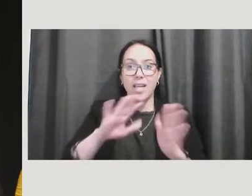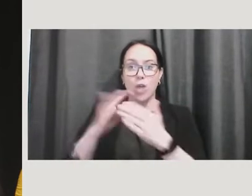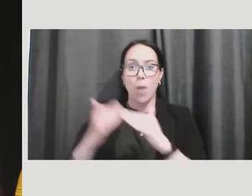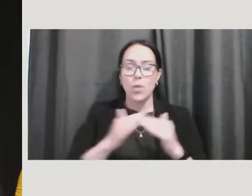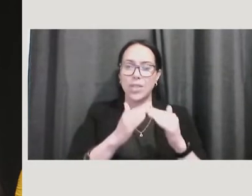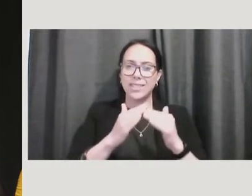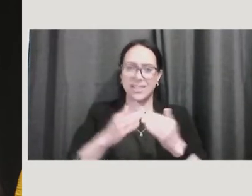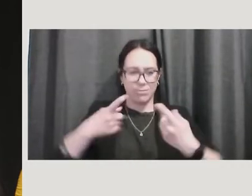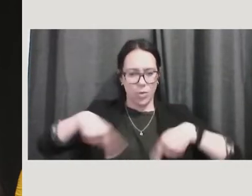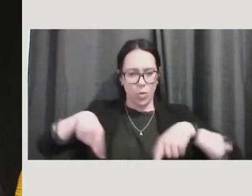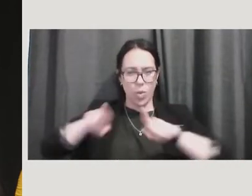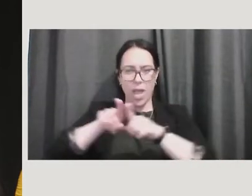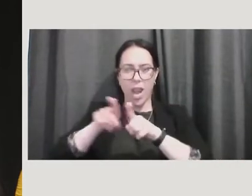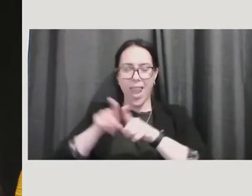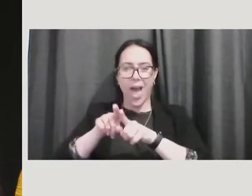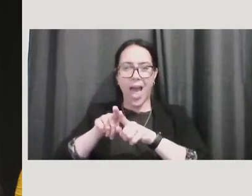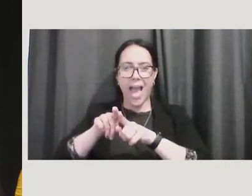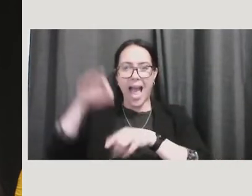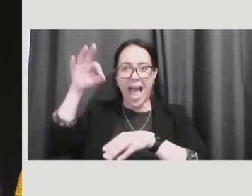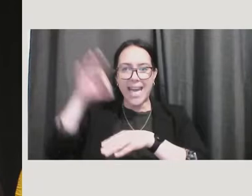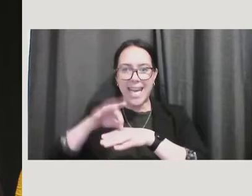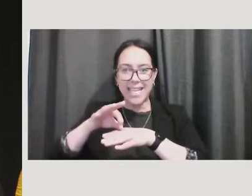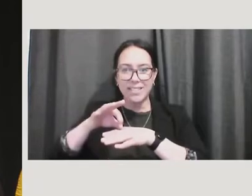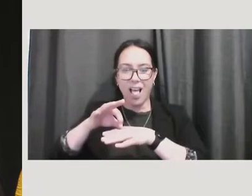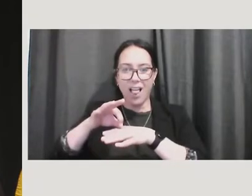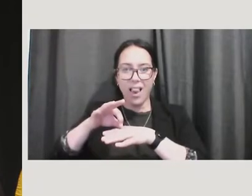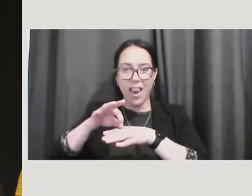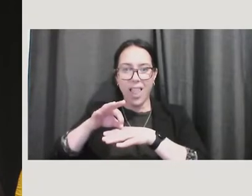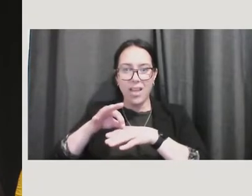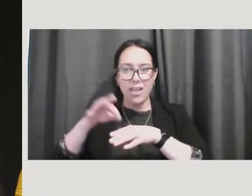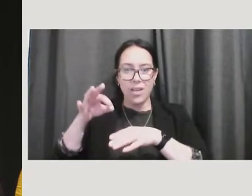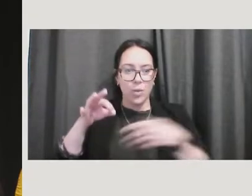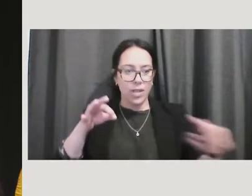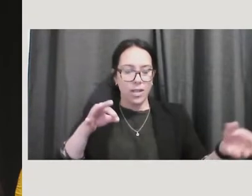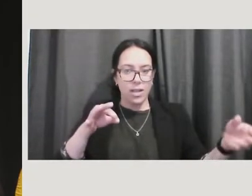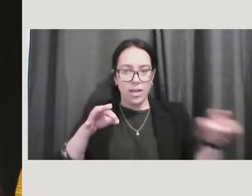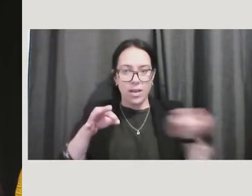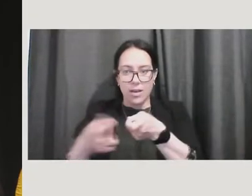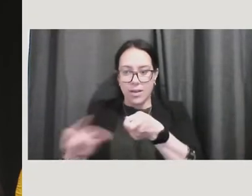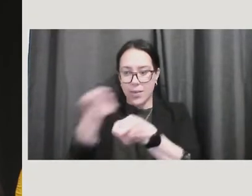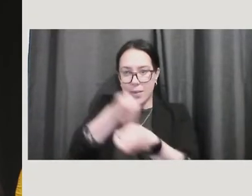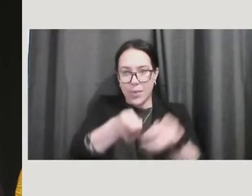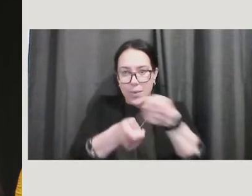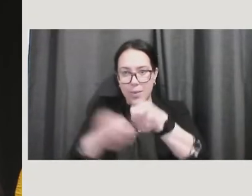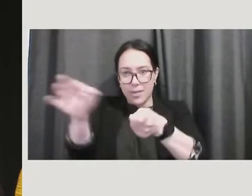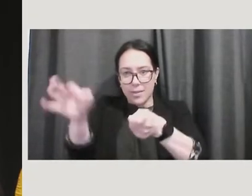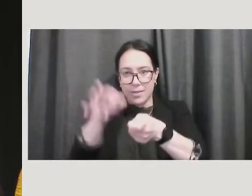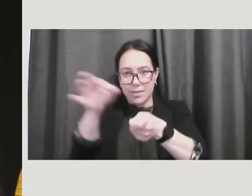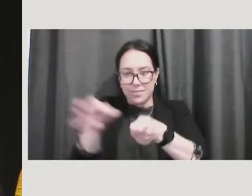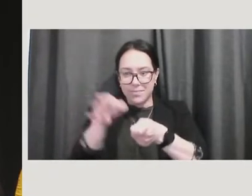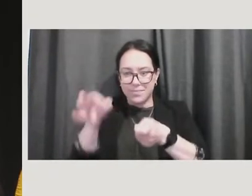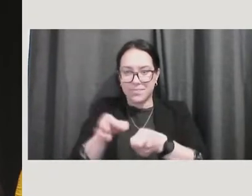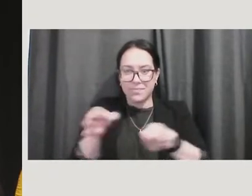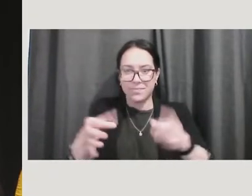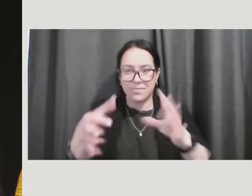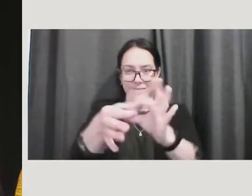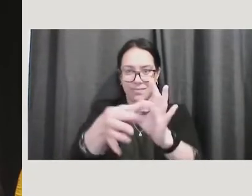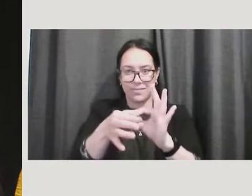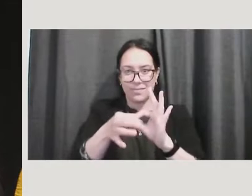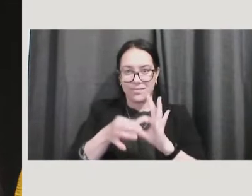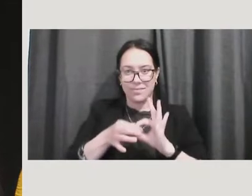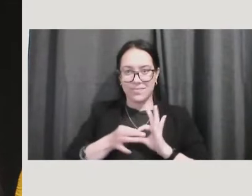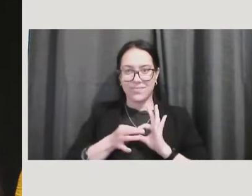needle and a thread that stitches together and binds us together that's us our cook island